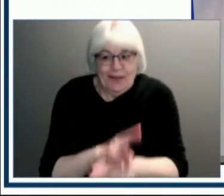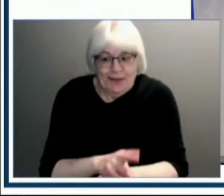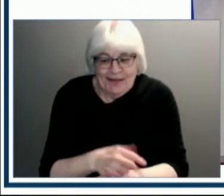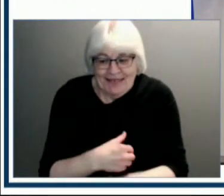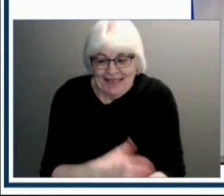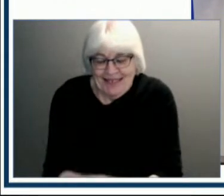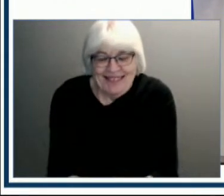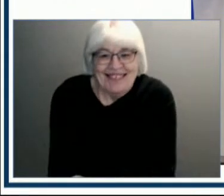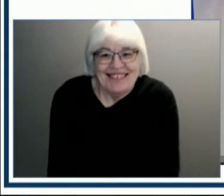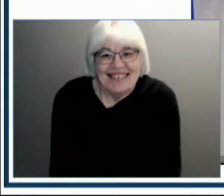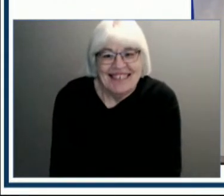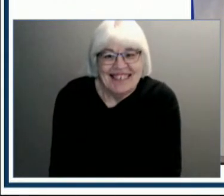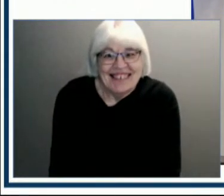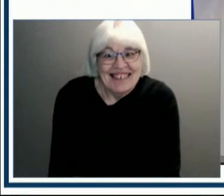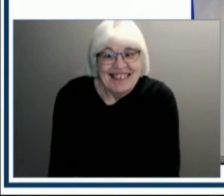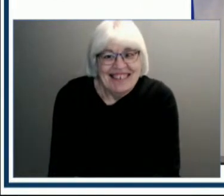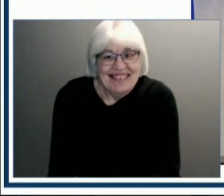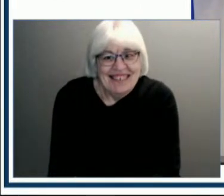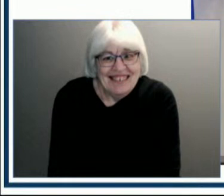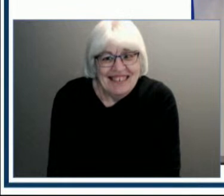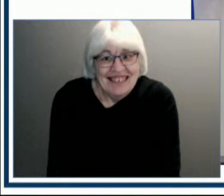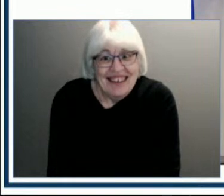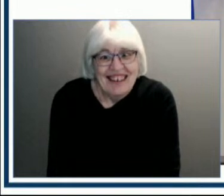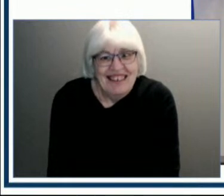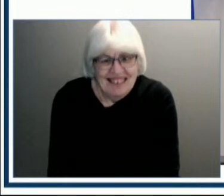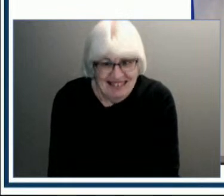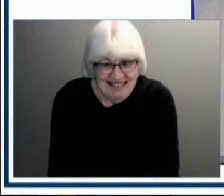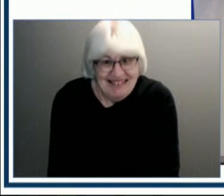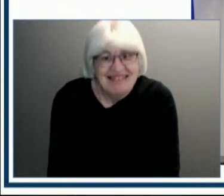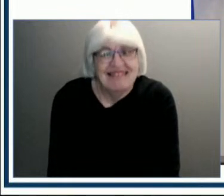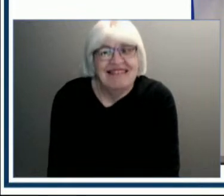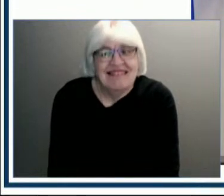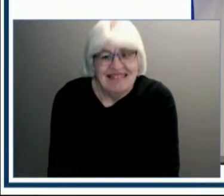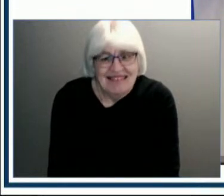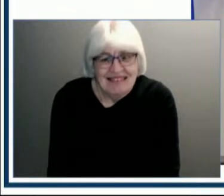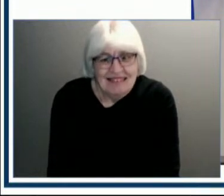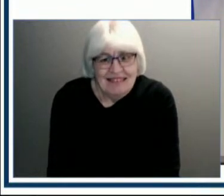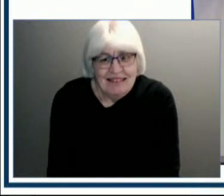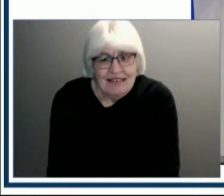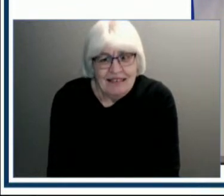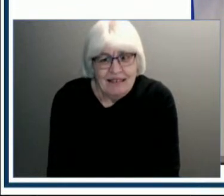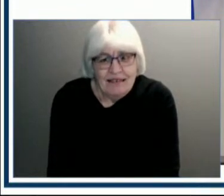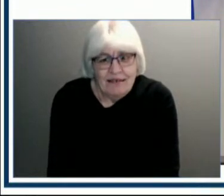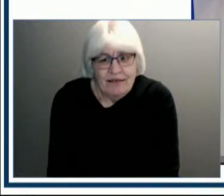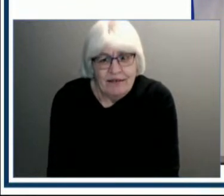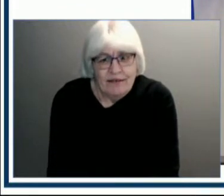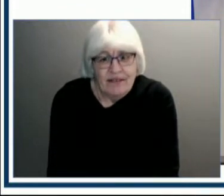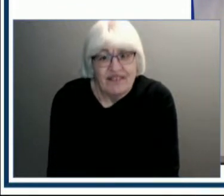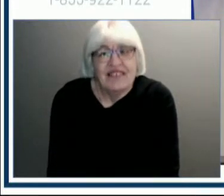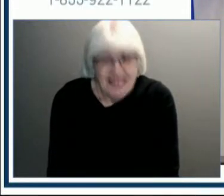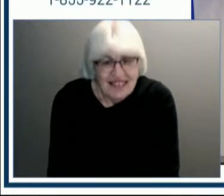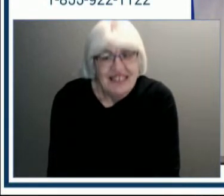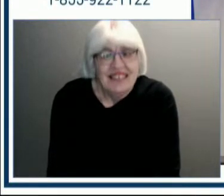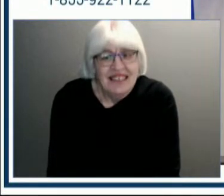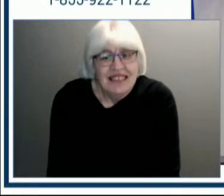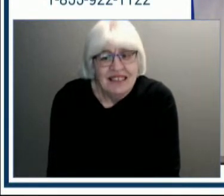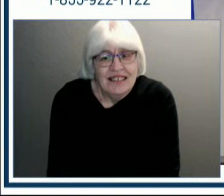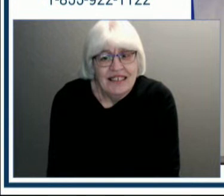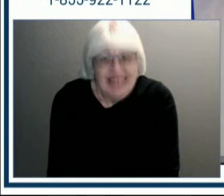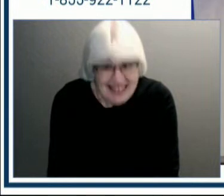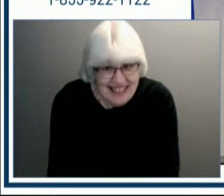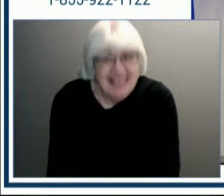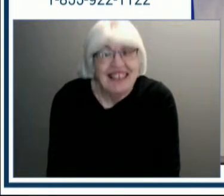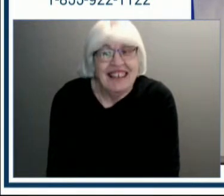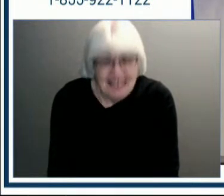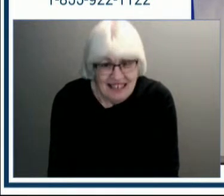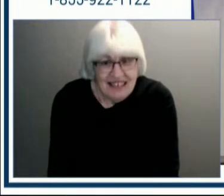now. Yesterday, we authorized the purchase of ventilation units for classrooms in those 71 schools. We've been